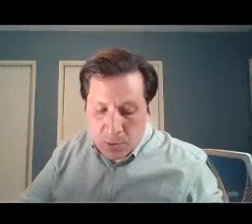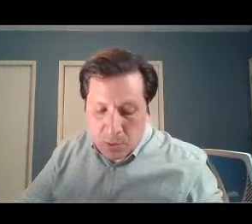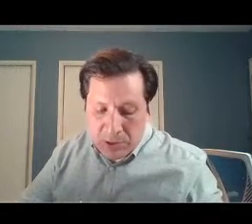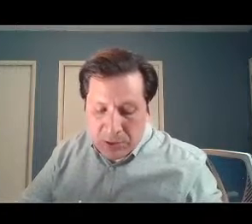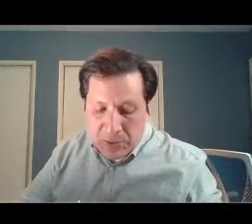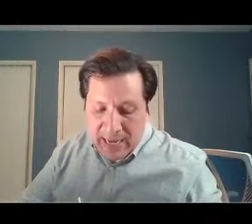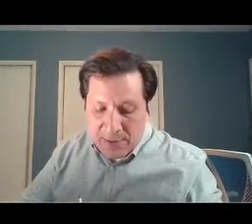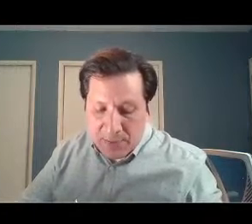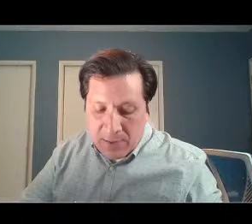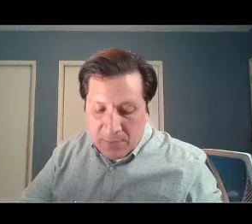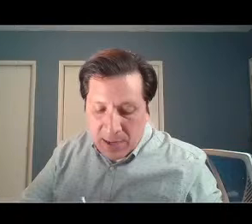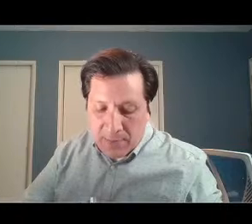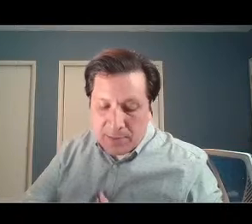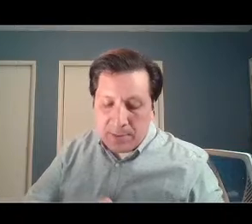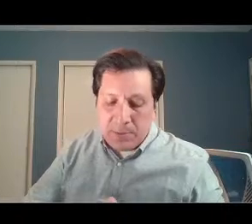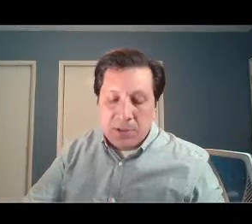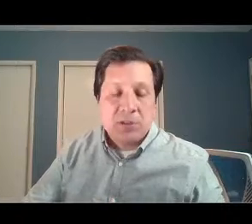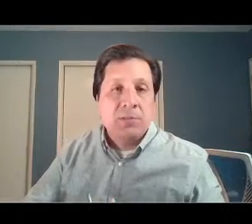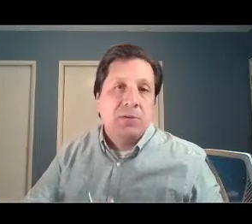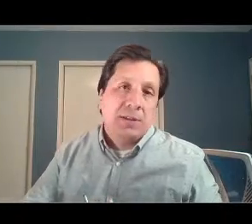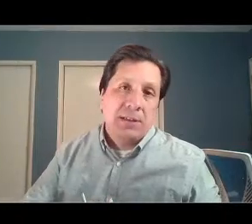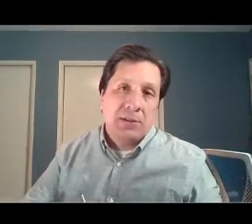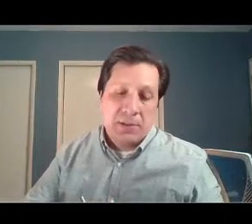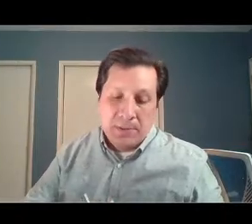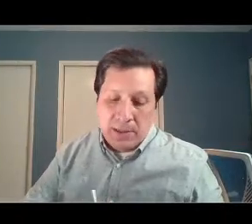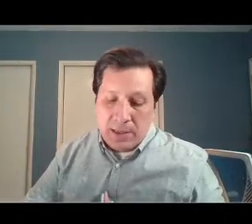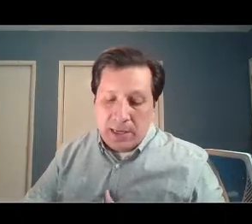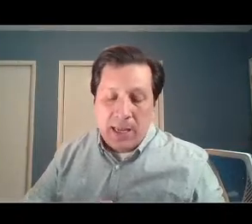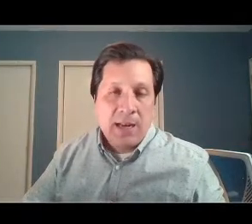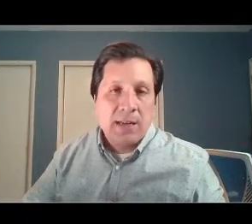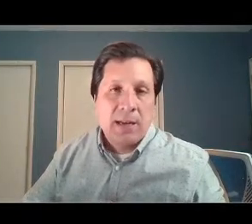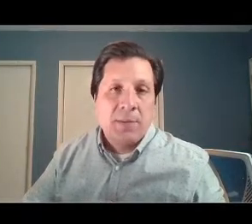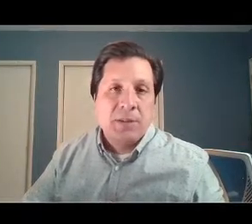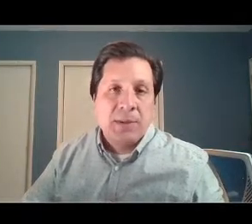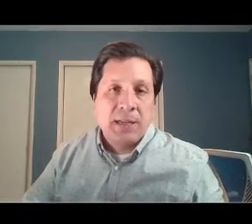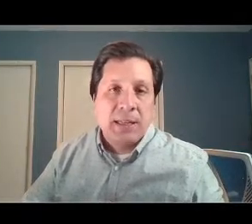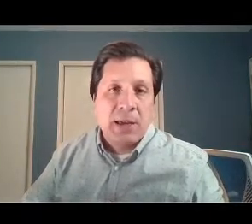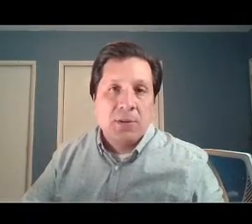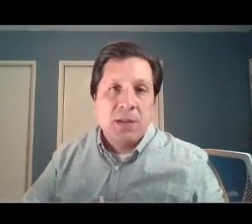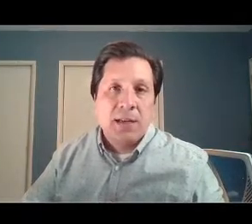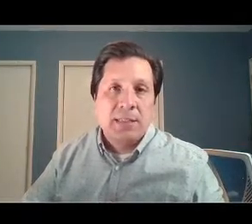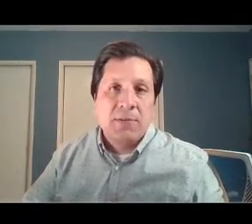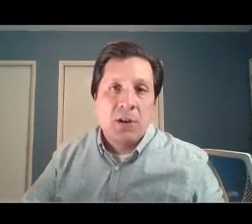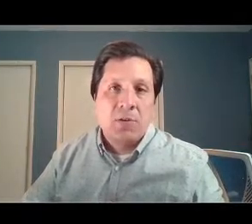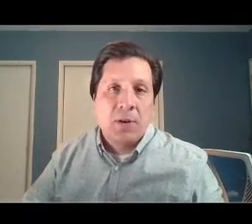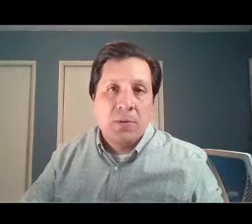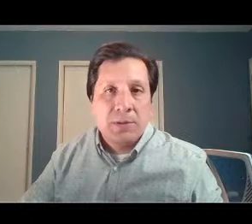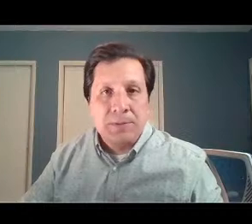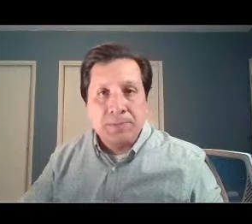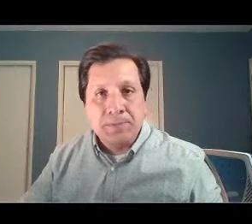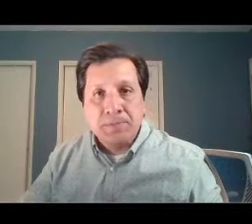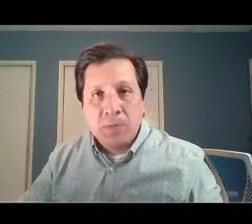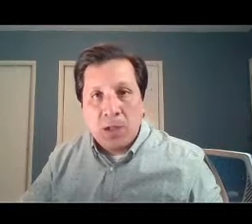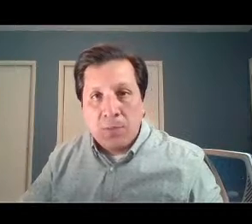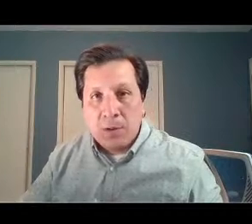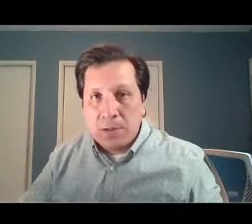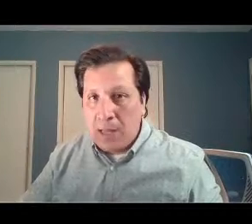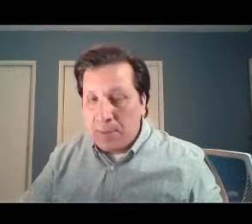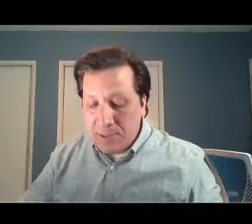number 12855 position music teacher again miss Medina that was on a 70